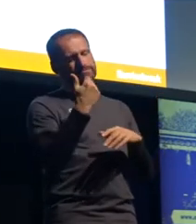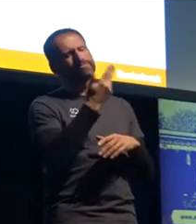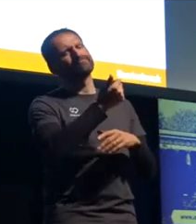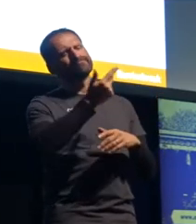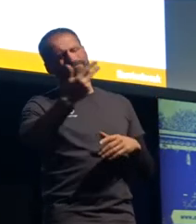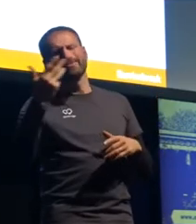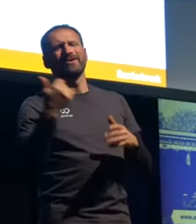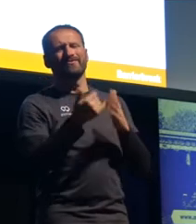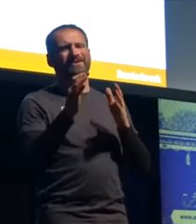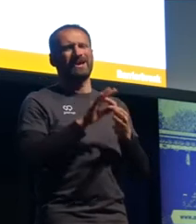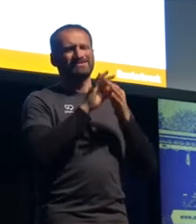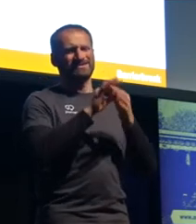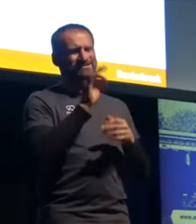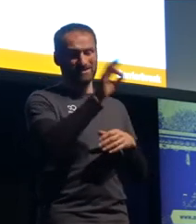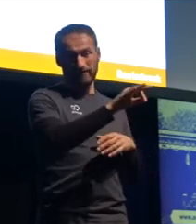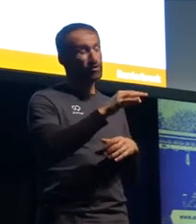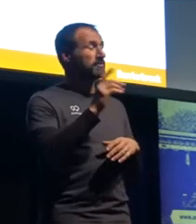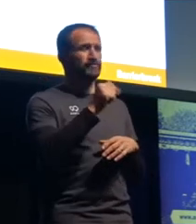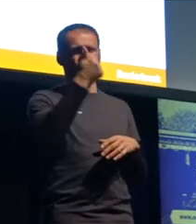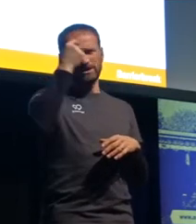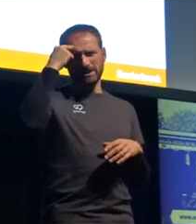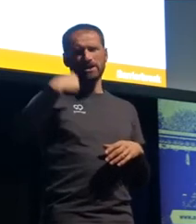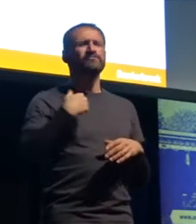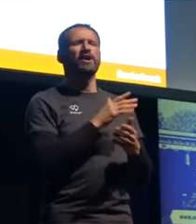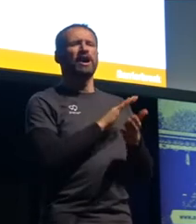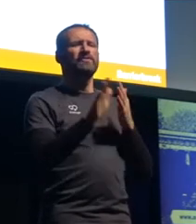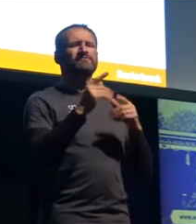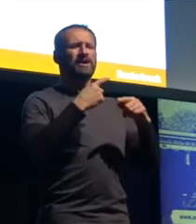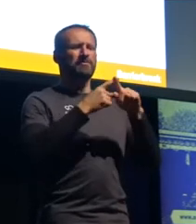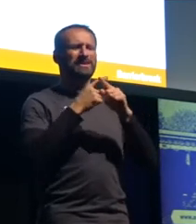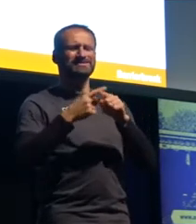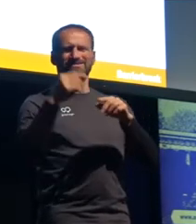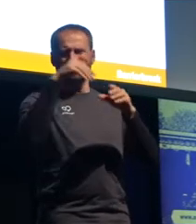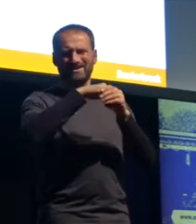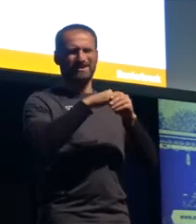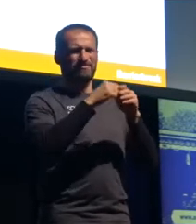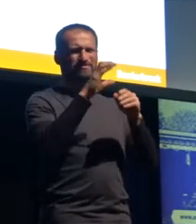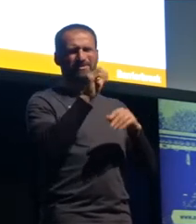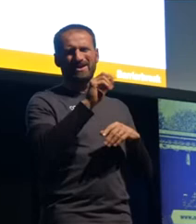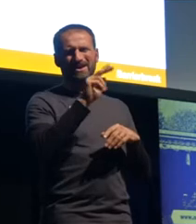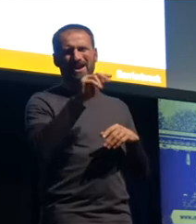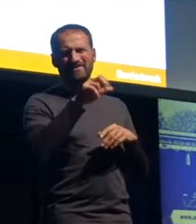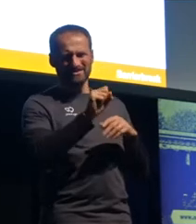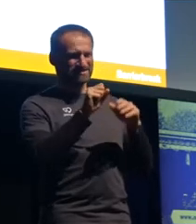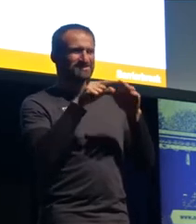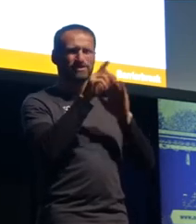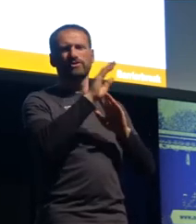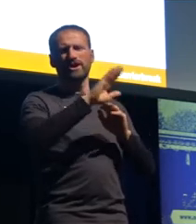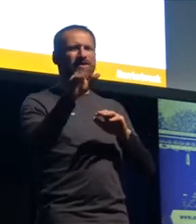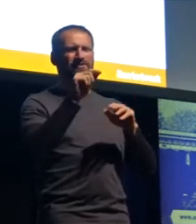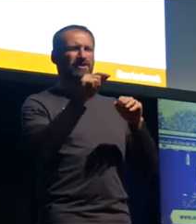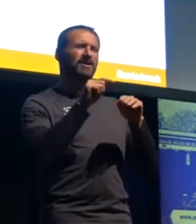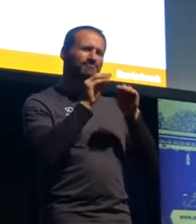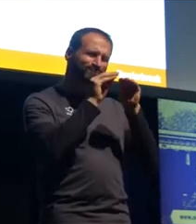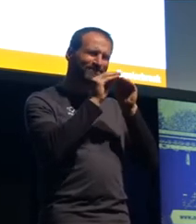this. First, I thought that, OK, maybe you can just you know, loop through the pixels in the canvas and change each pixel over there. But then I thought,